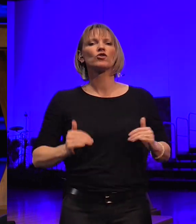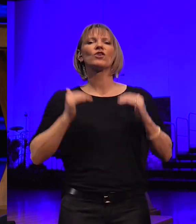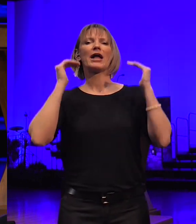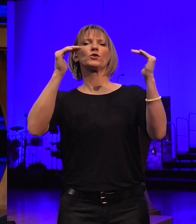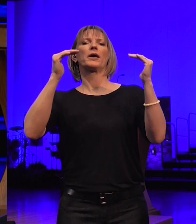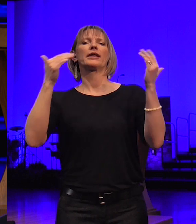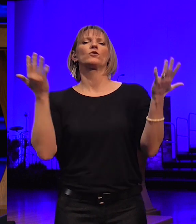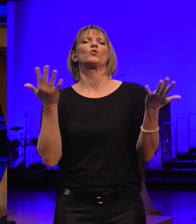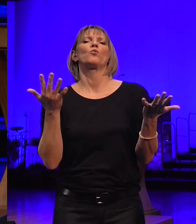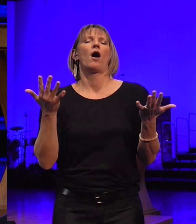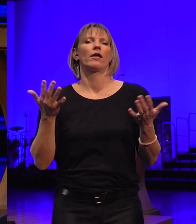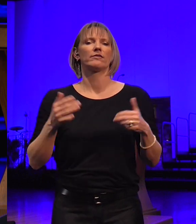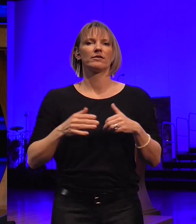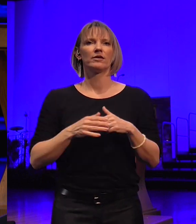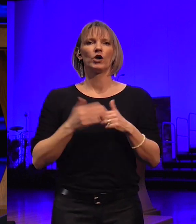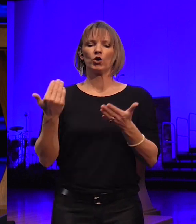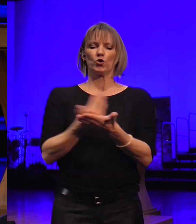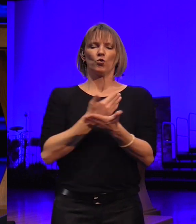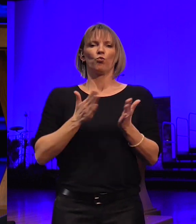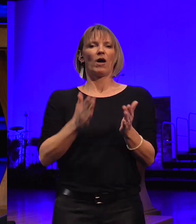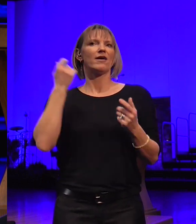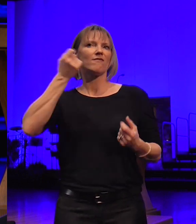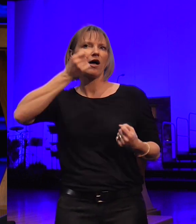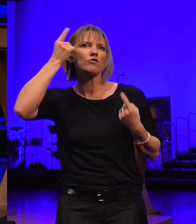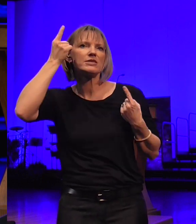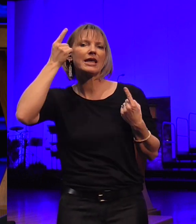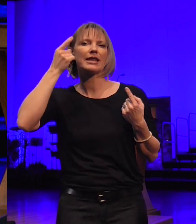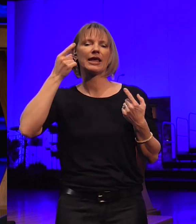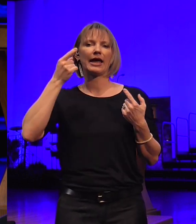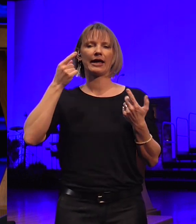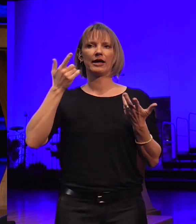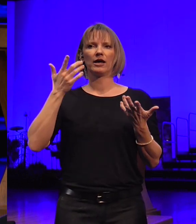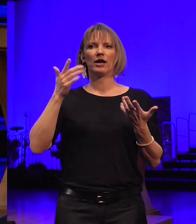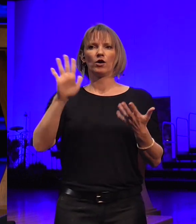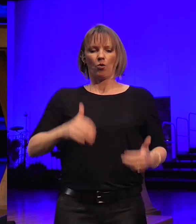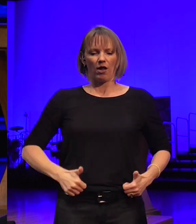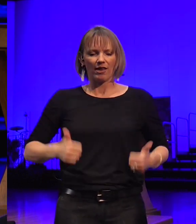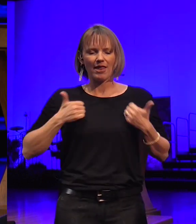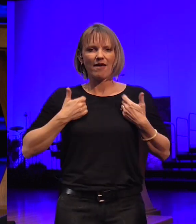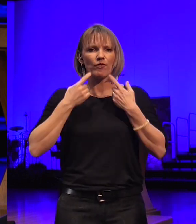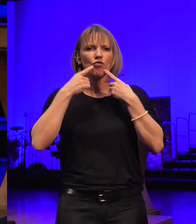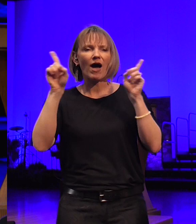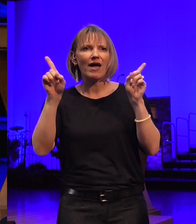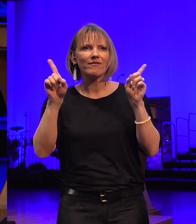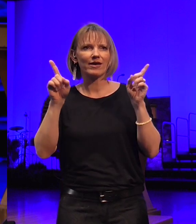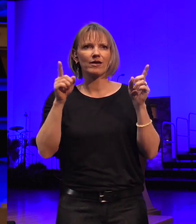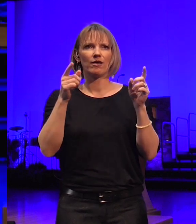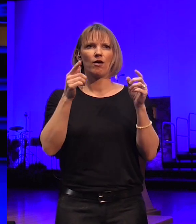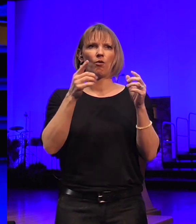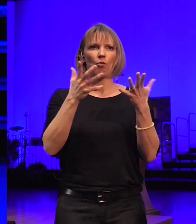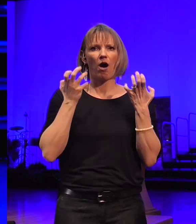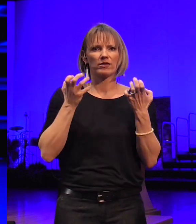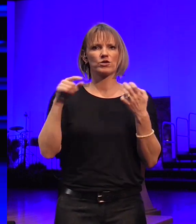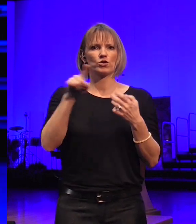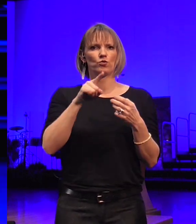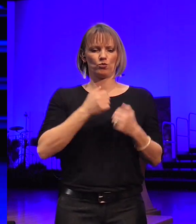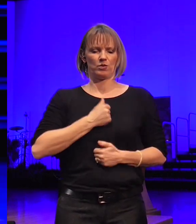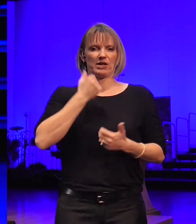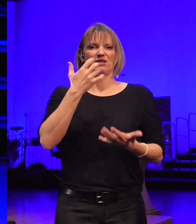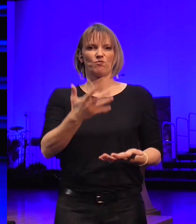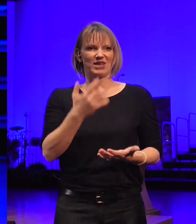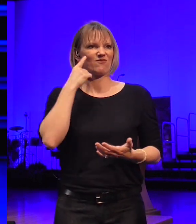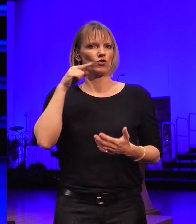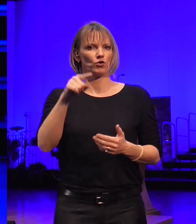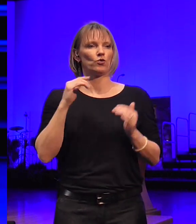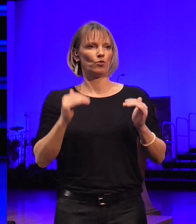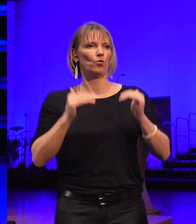into? What's the new way of understanding and being the life of your thriving is calling for in order to be created? It